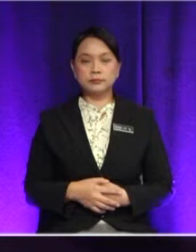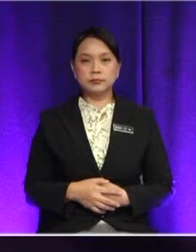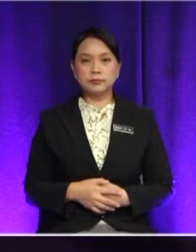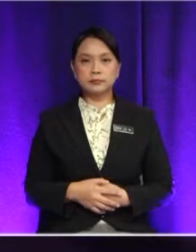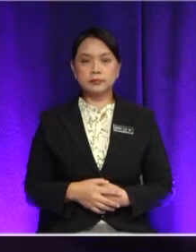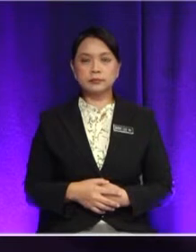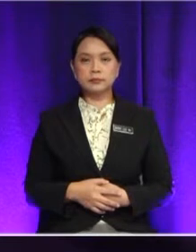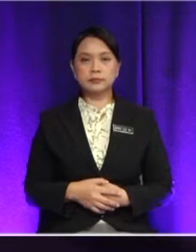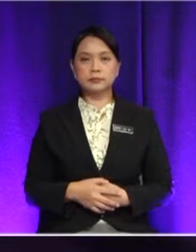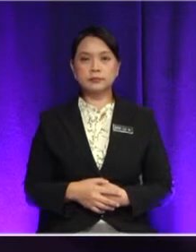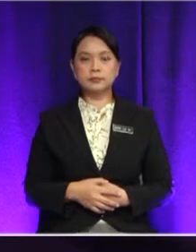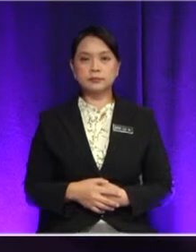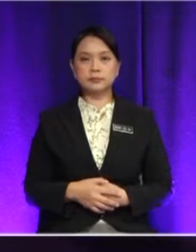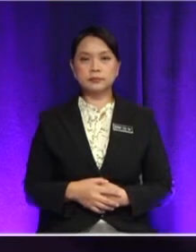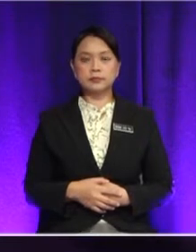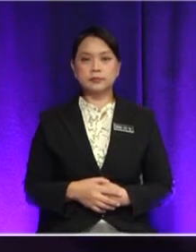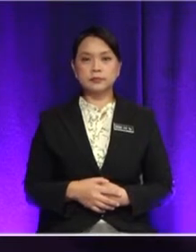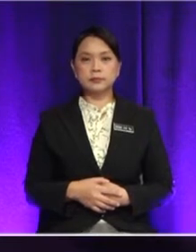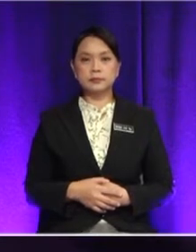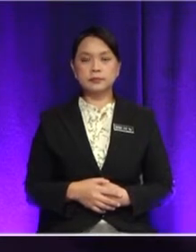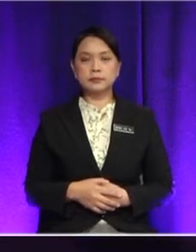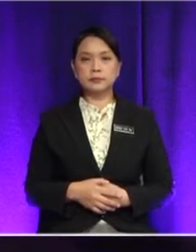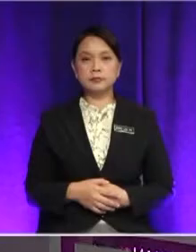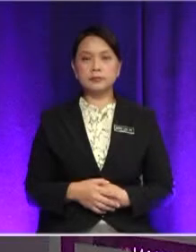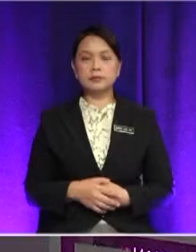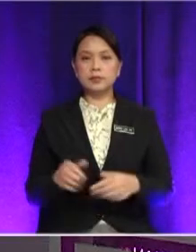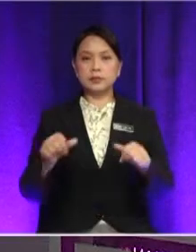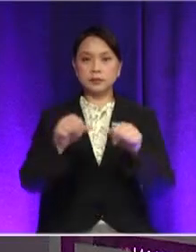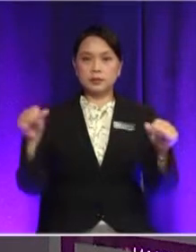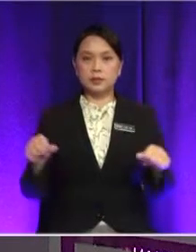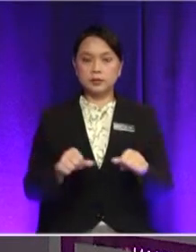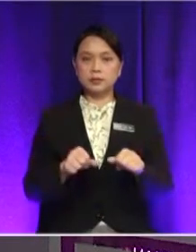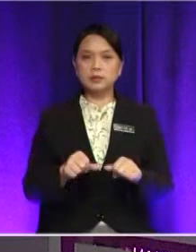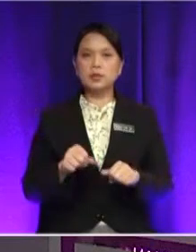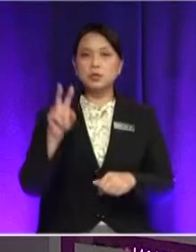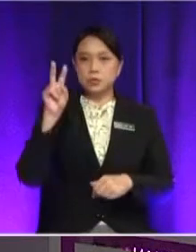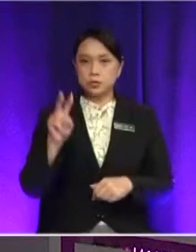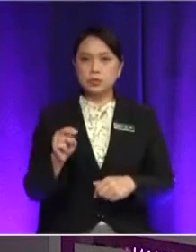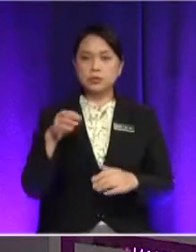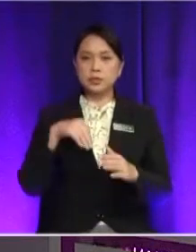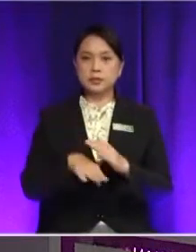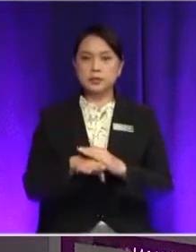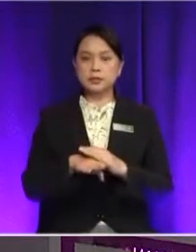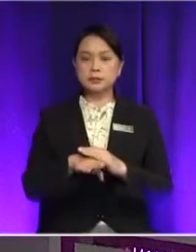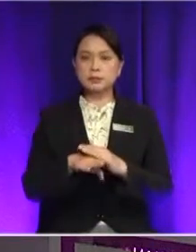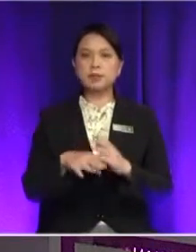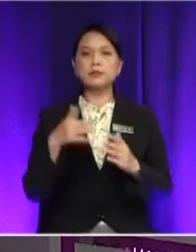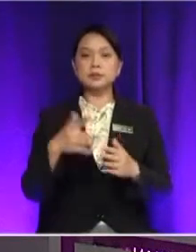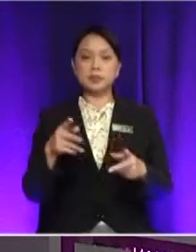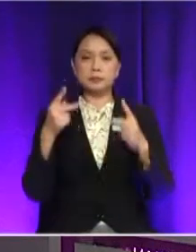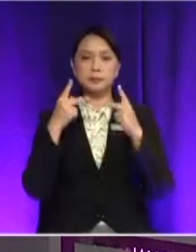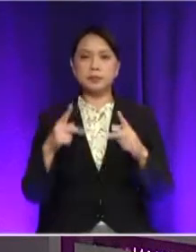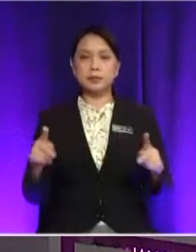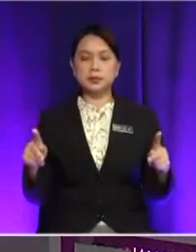public and utilities. Exactly. So, areas, no access and public utilities. Mm-hmm. Now, having said that,